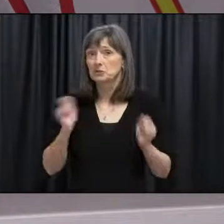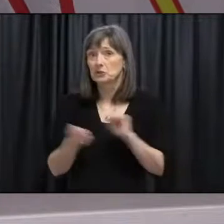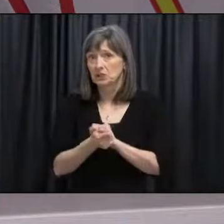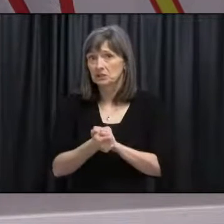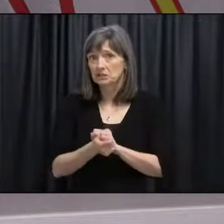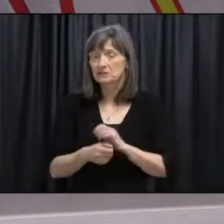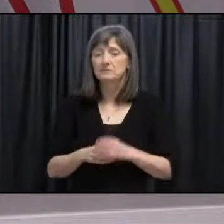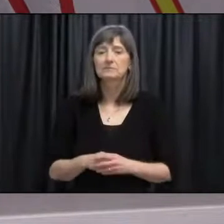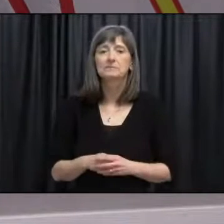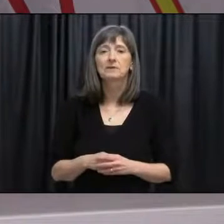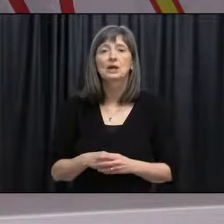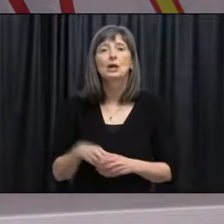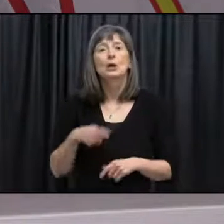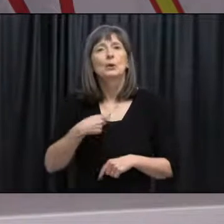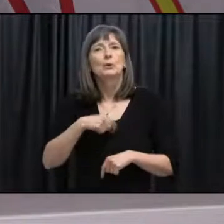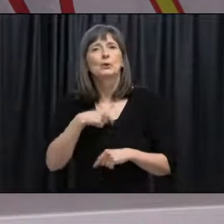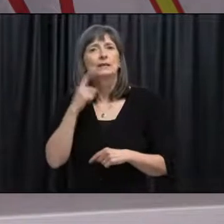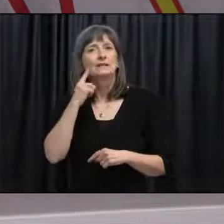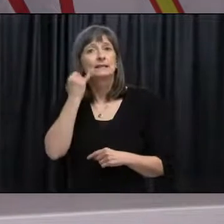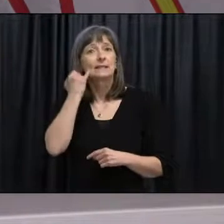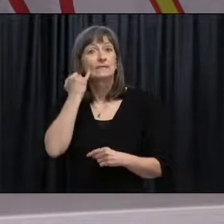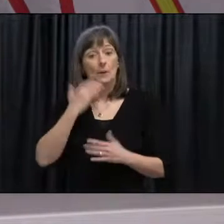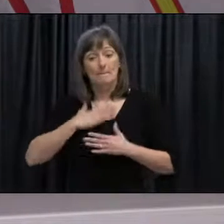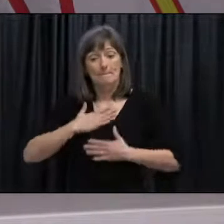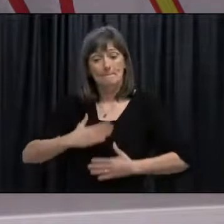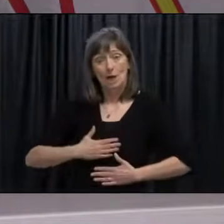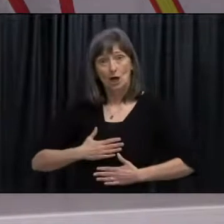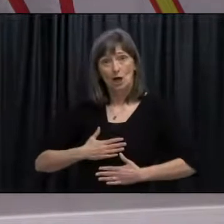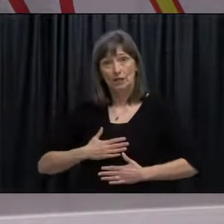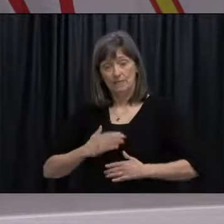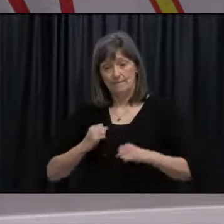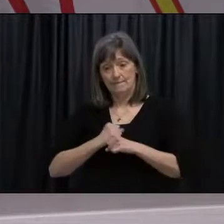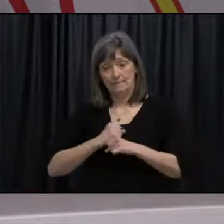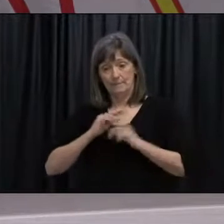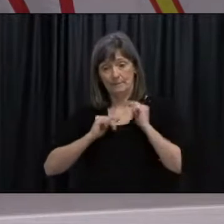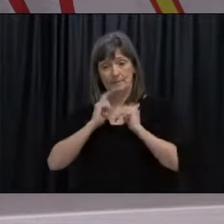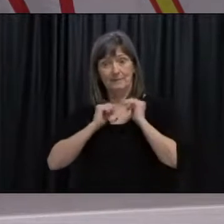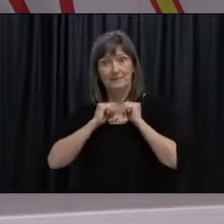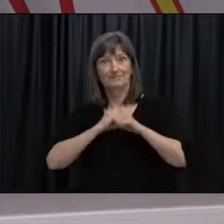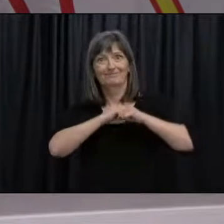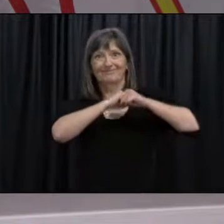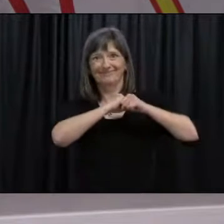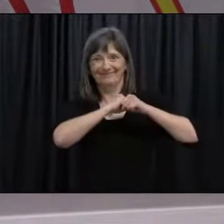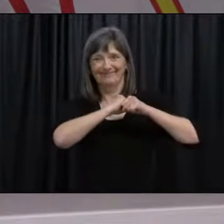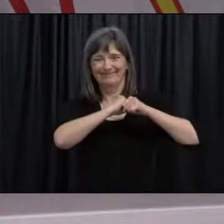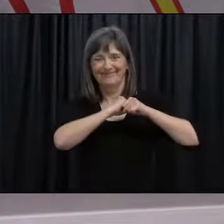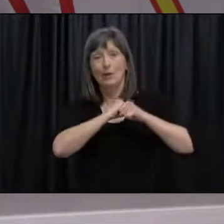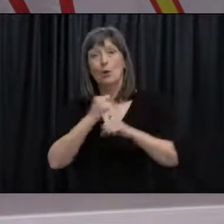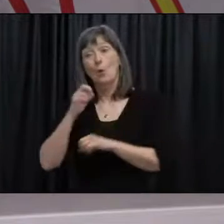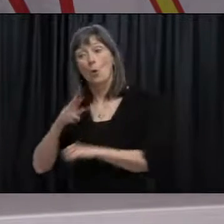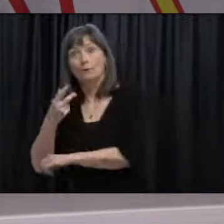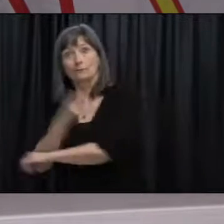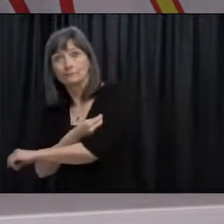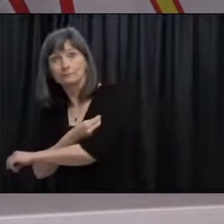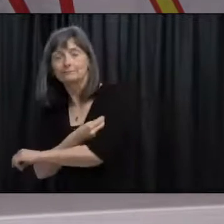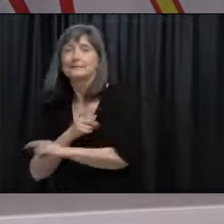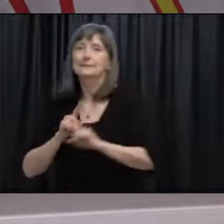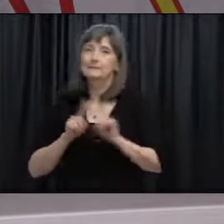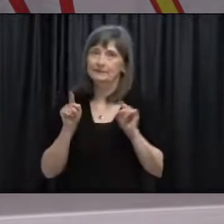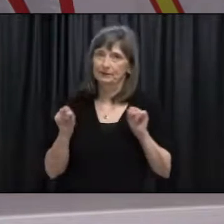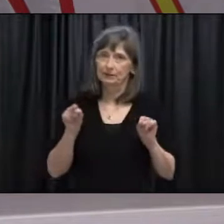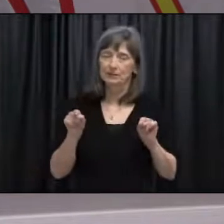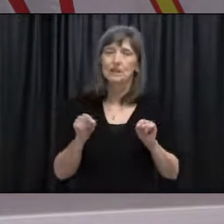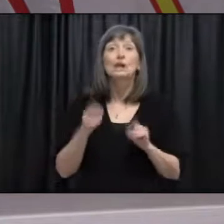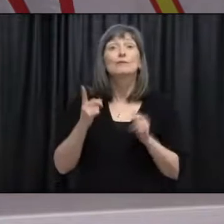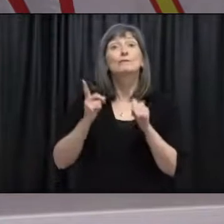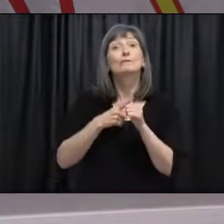what we call a humoral response, so having antibodies and being protected. And so the studies that were done initially looked